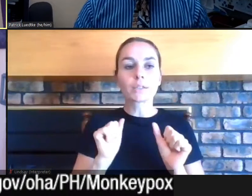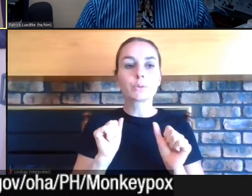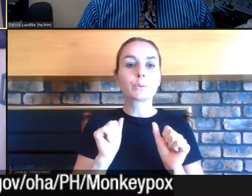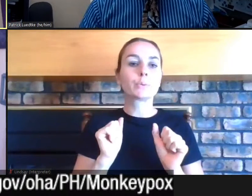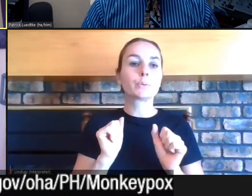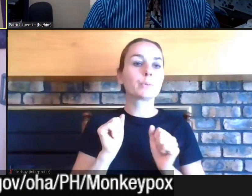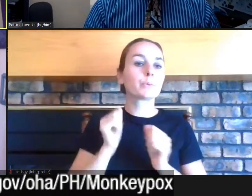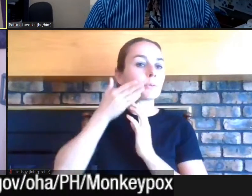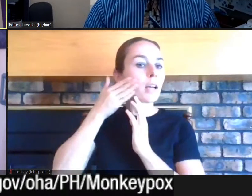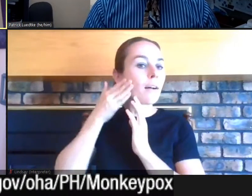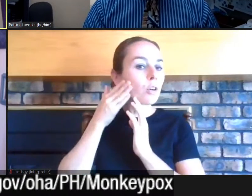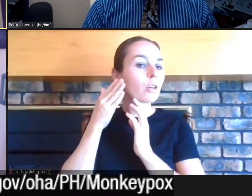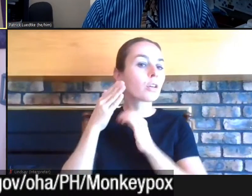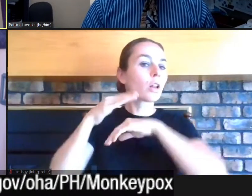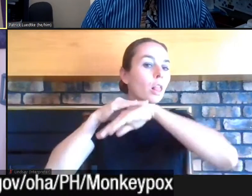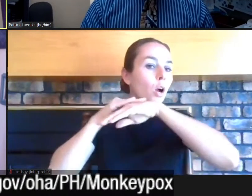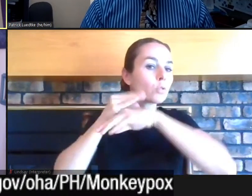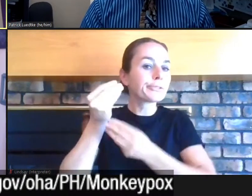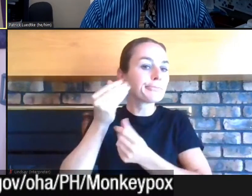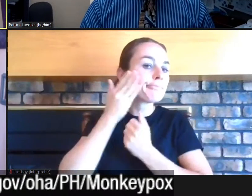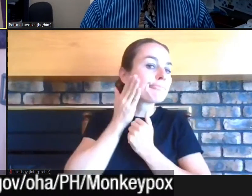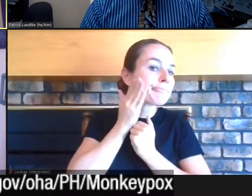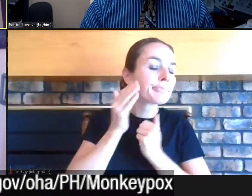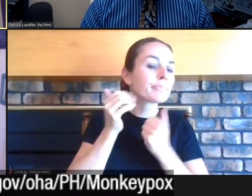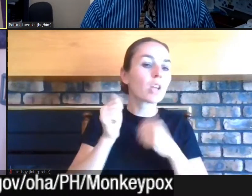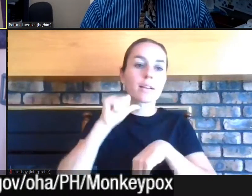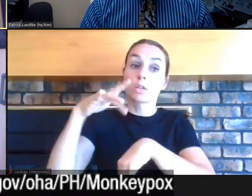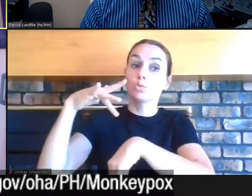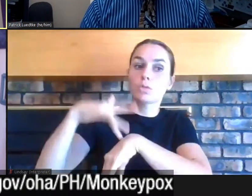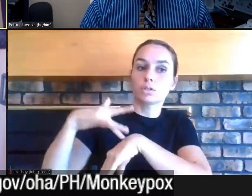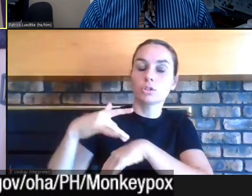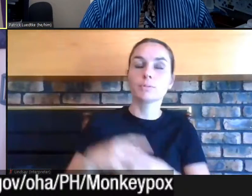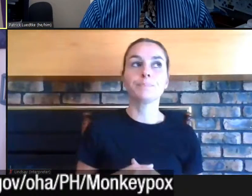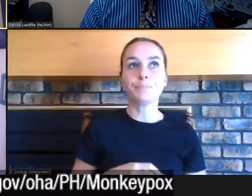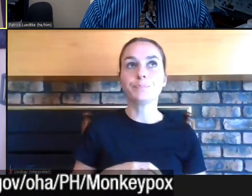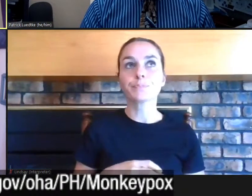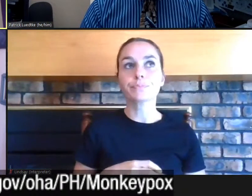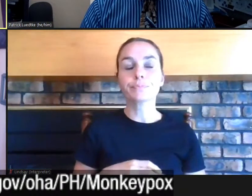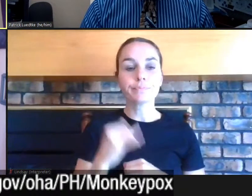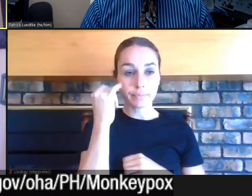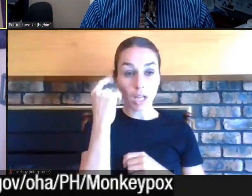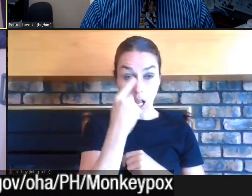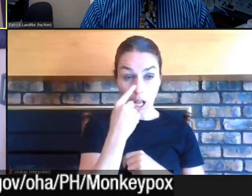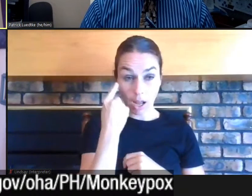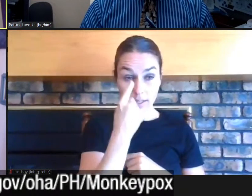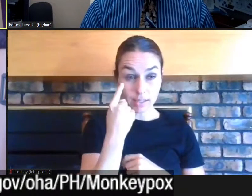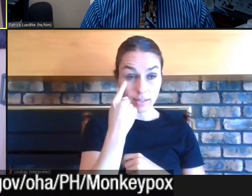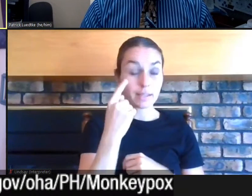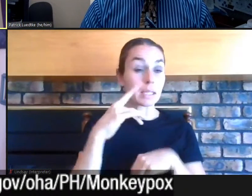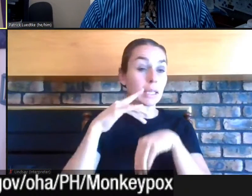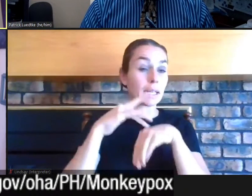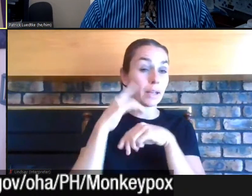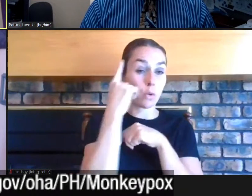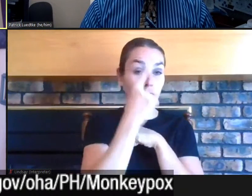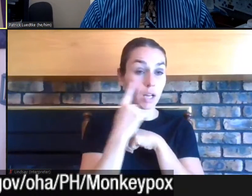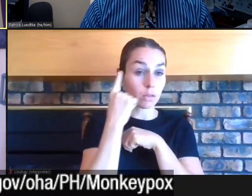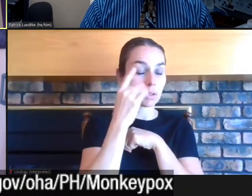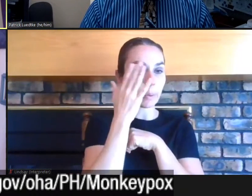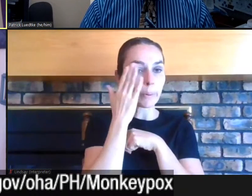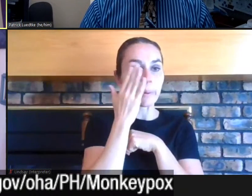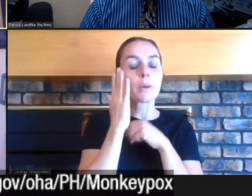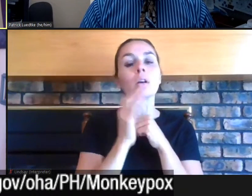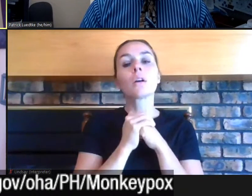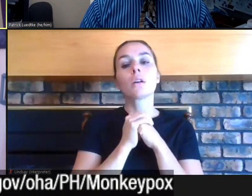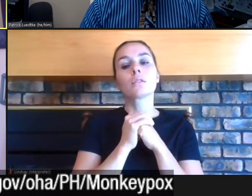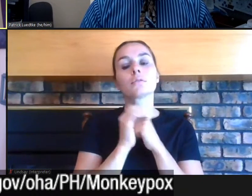covered with a lotion or other things and trying to keep from touching them. Lesions around the eyes or in the eyes can cause a special